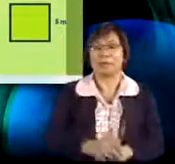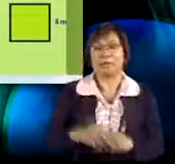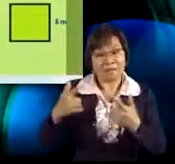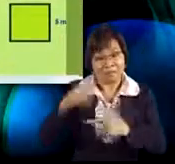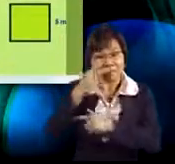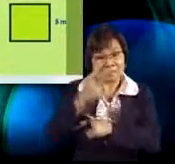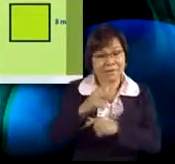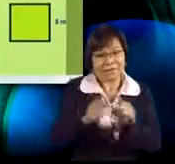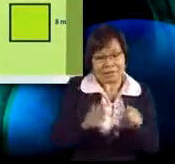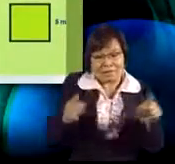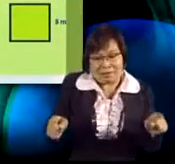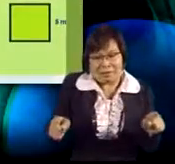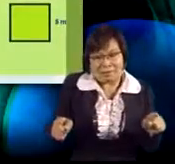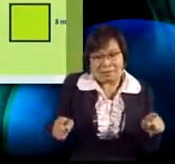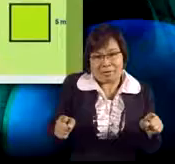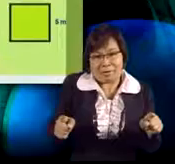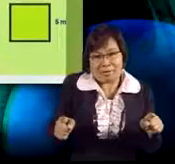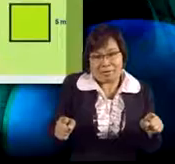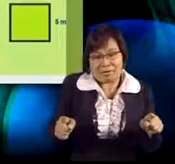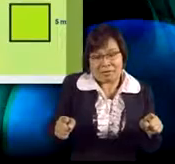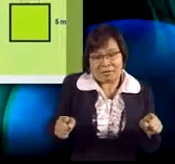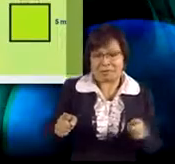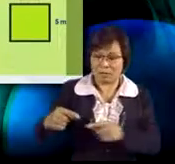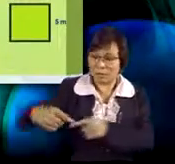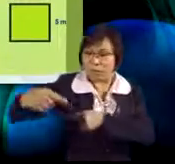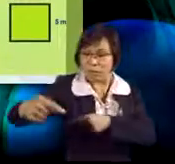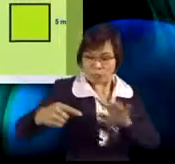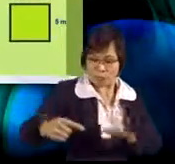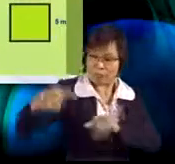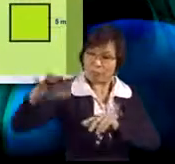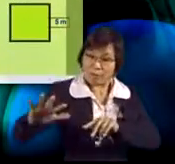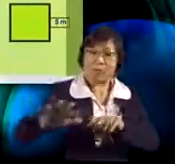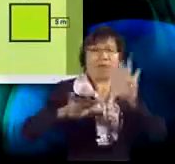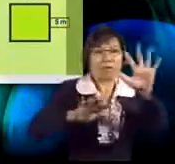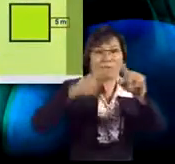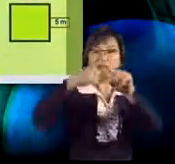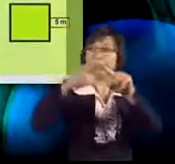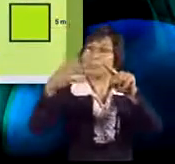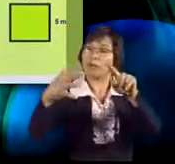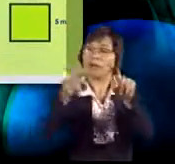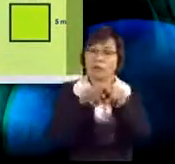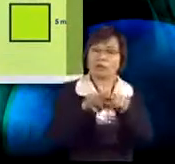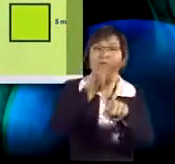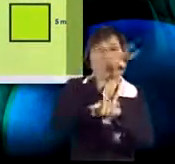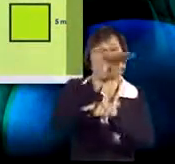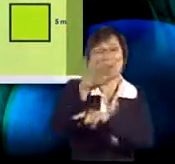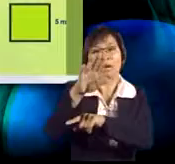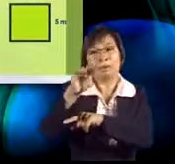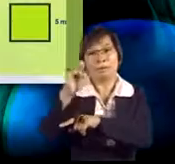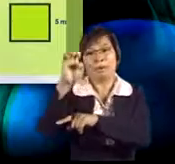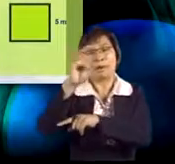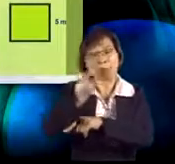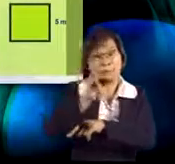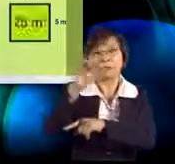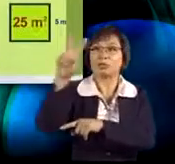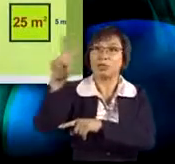Let's say that the length and the width is 5 meters. 5 meters multiplied by 5 equals to 25 meters